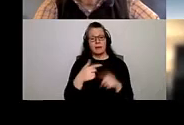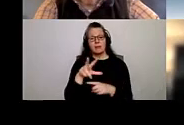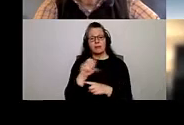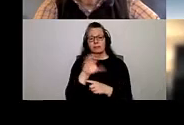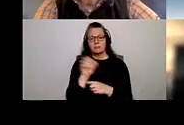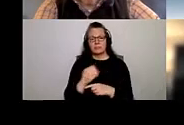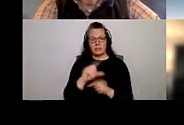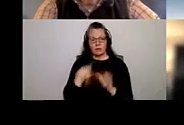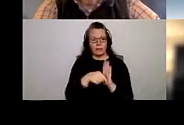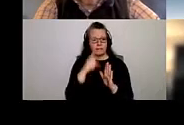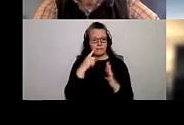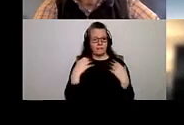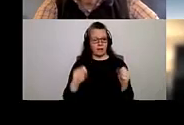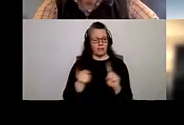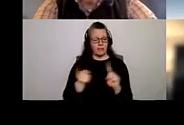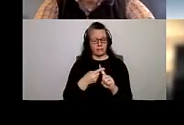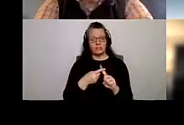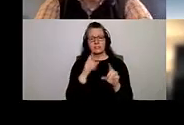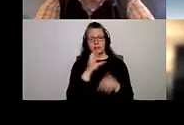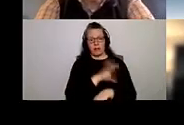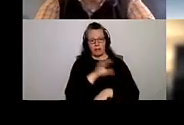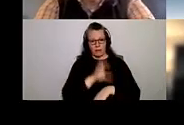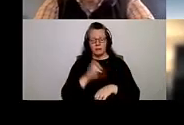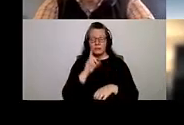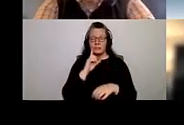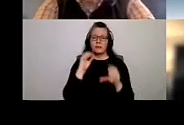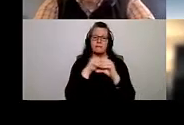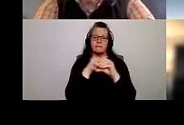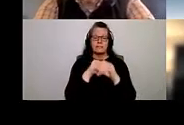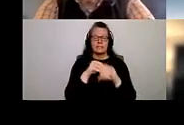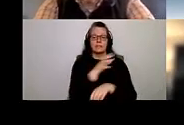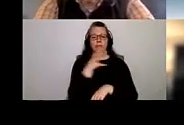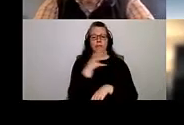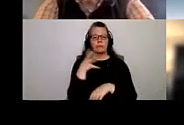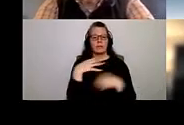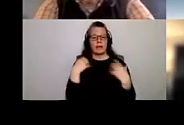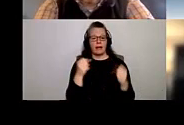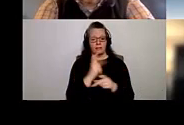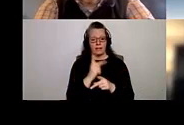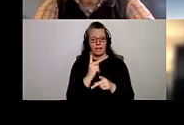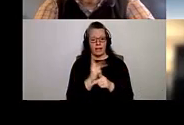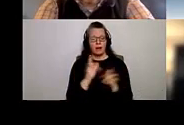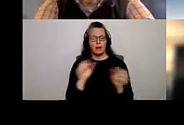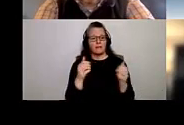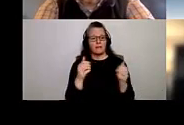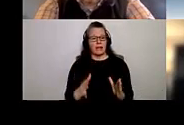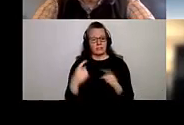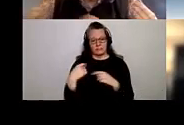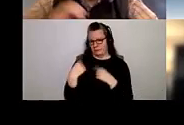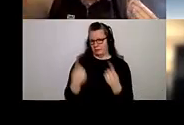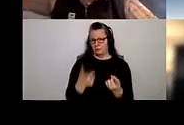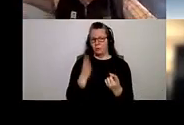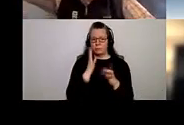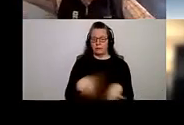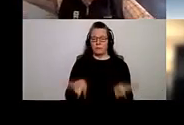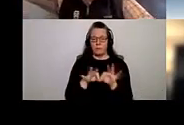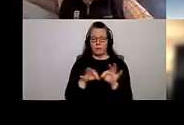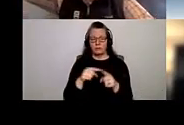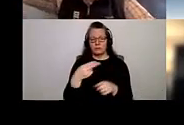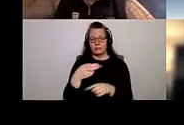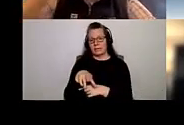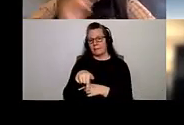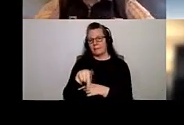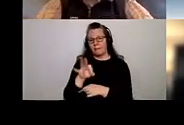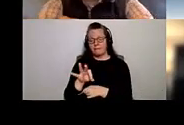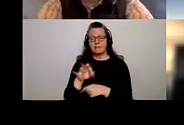First Colorado. So investing in rural health care and our rural providers has been and will continue to be critical to HCPF, to the state, to